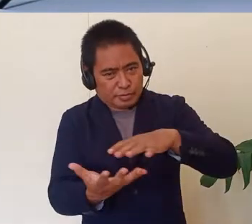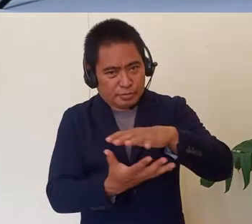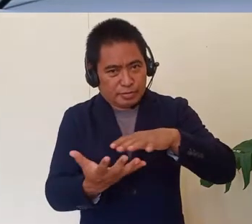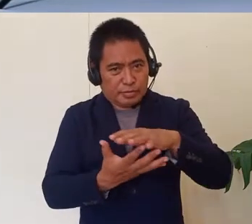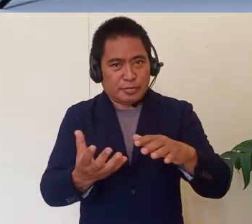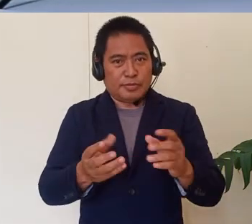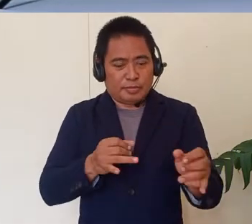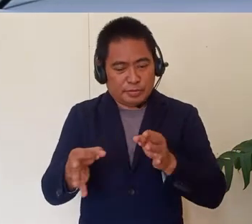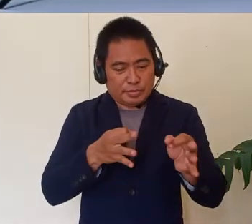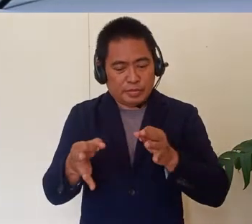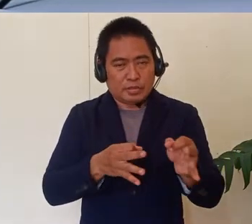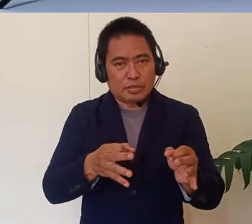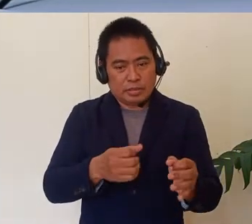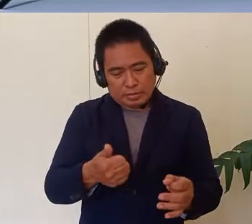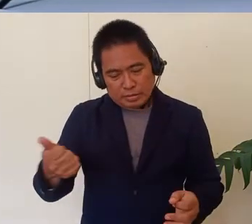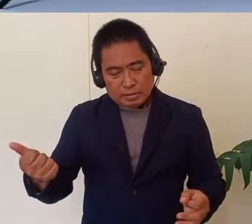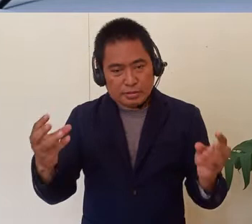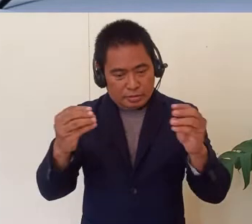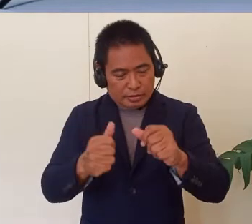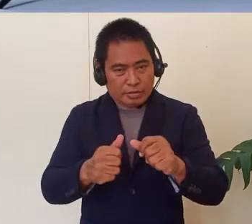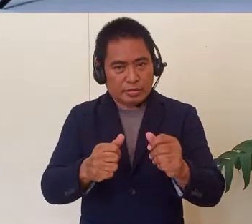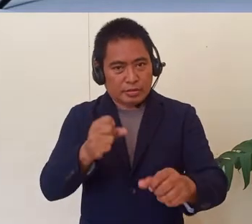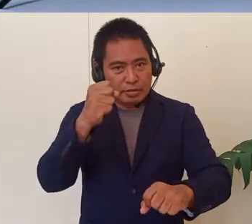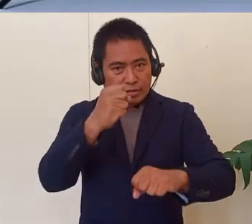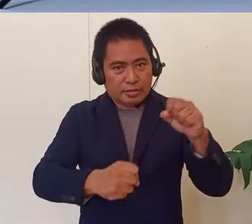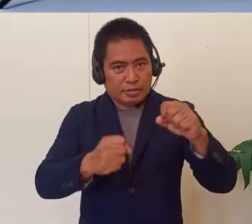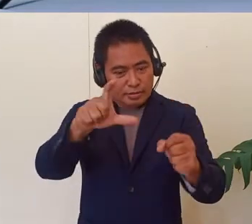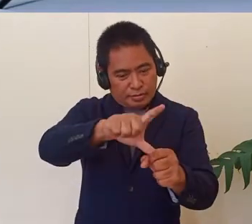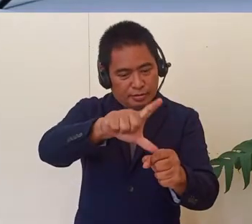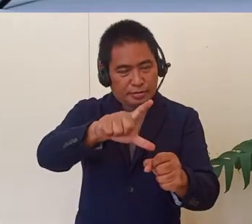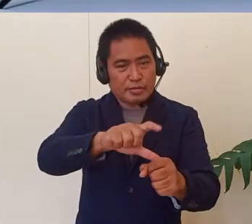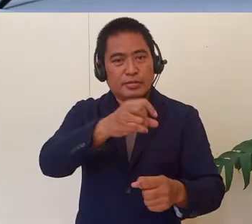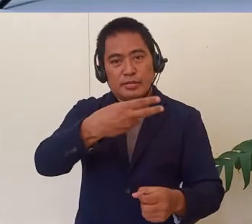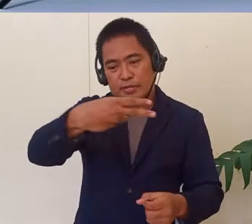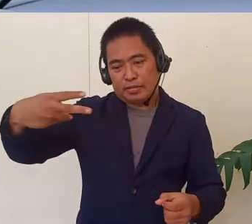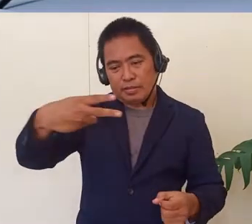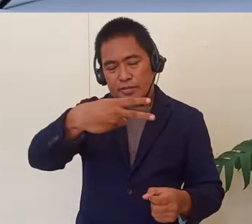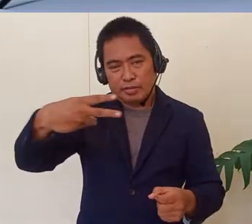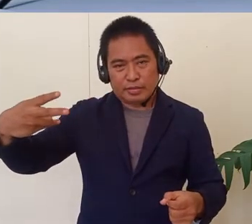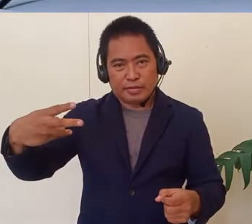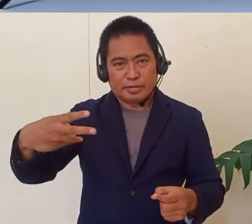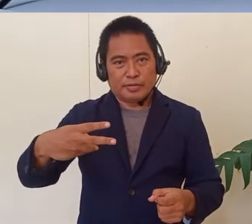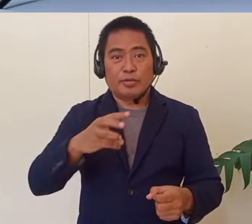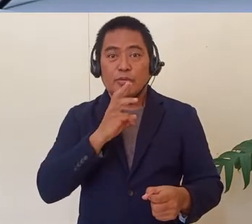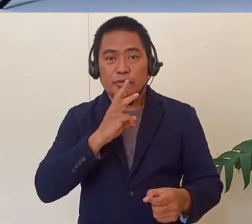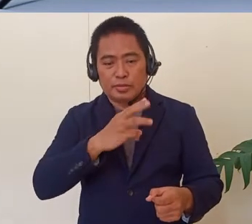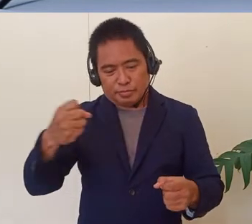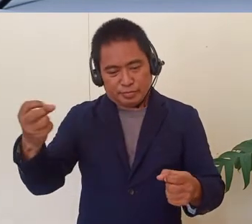equal to the solute solubility at a given volume and temperature.